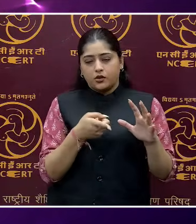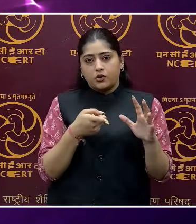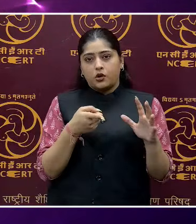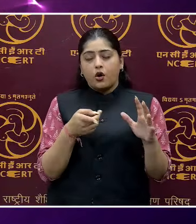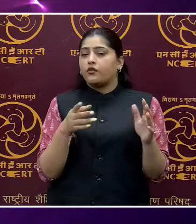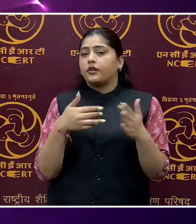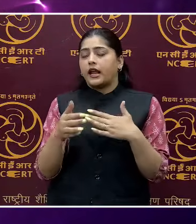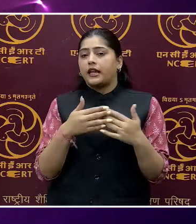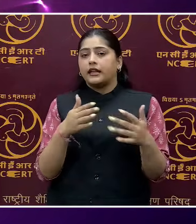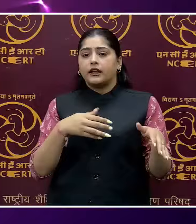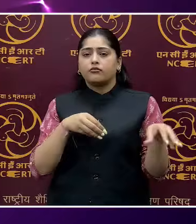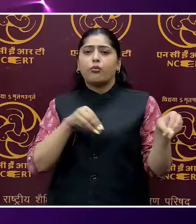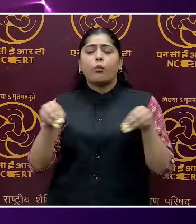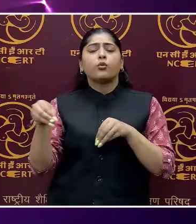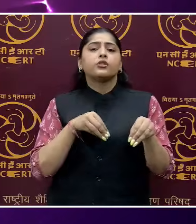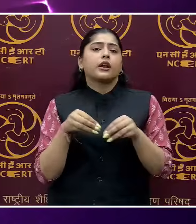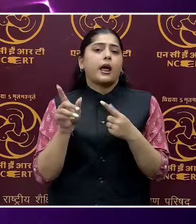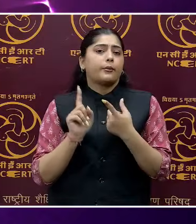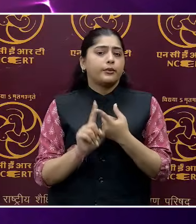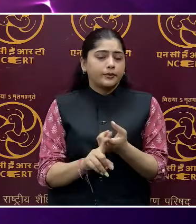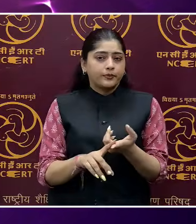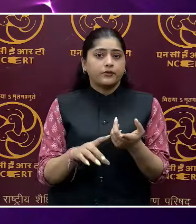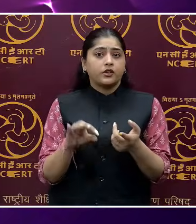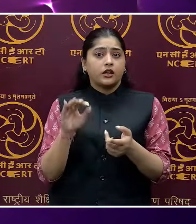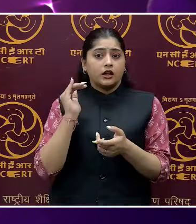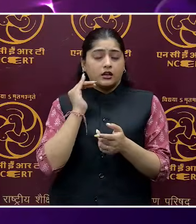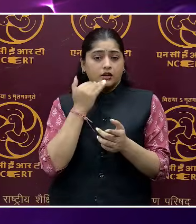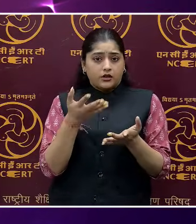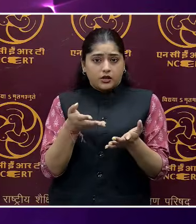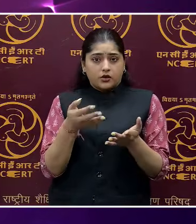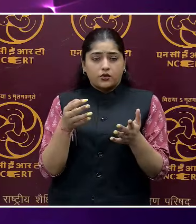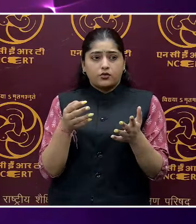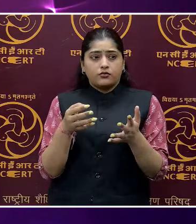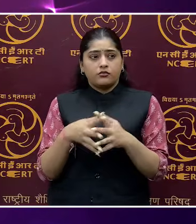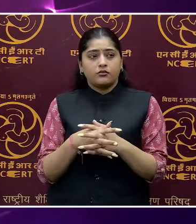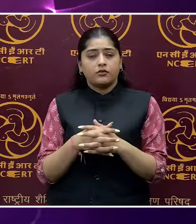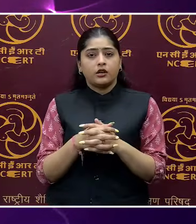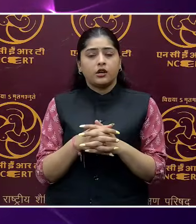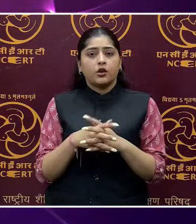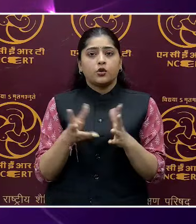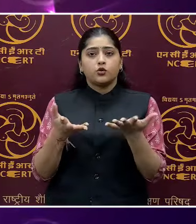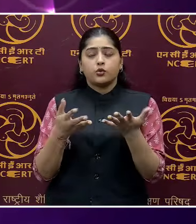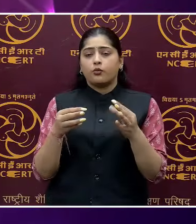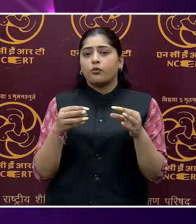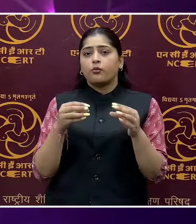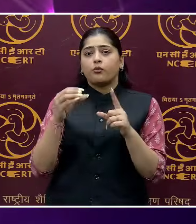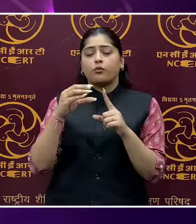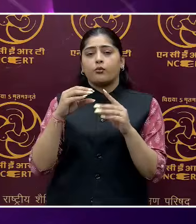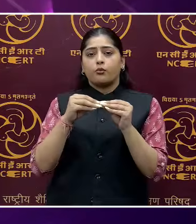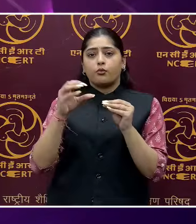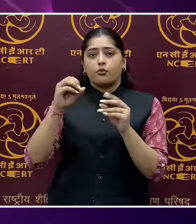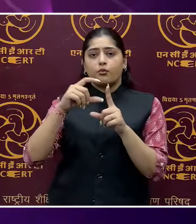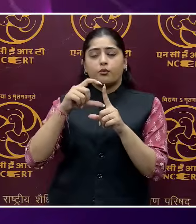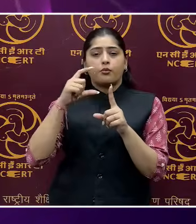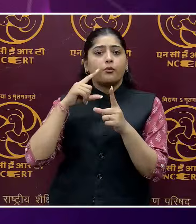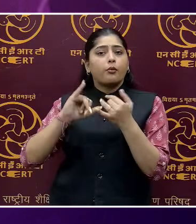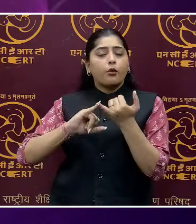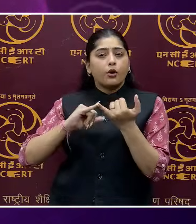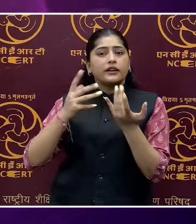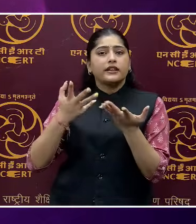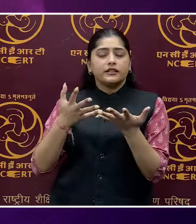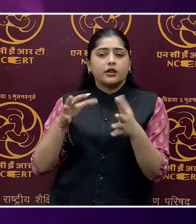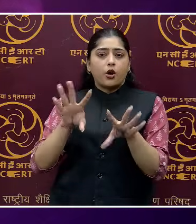motion. All material bodies occupy space and all material bodies have weight and have